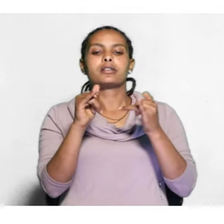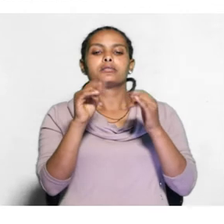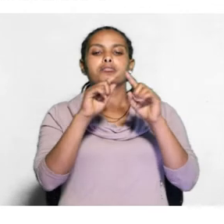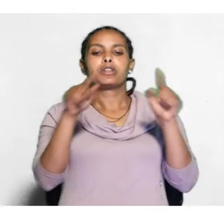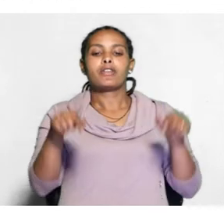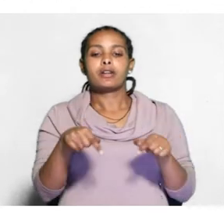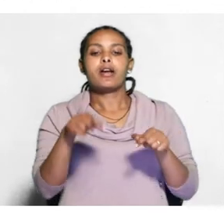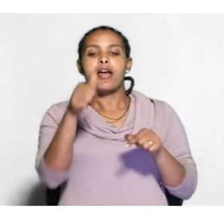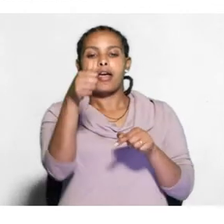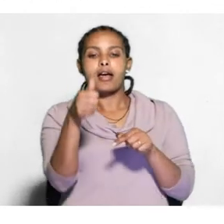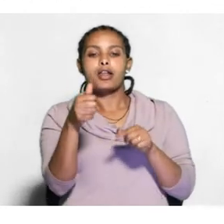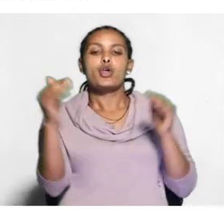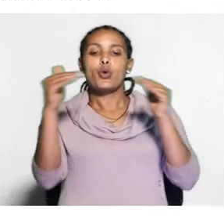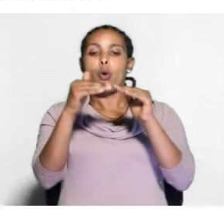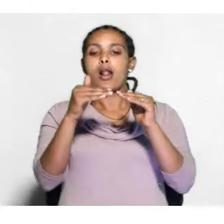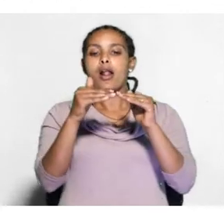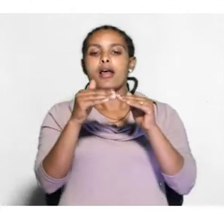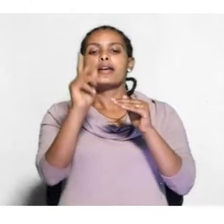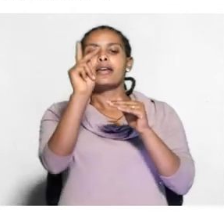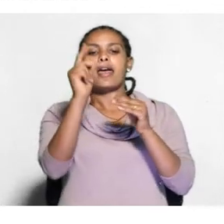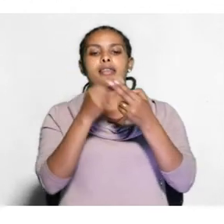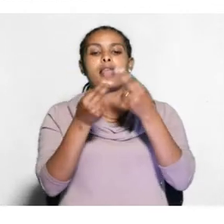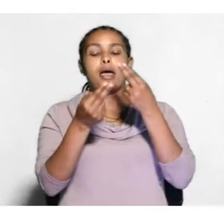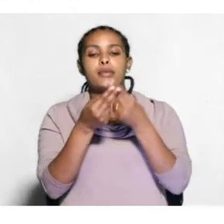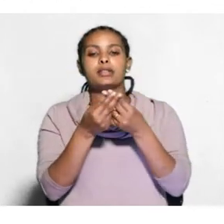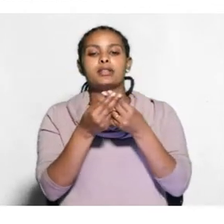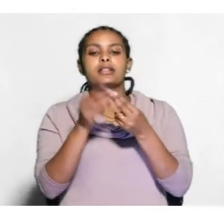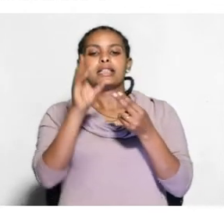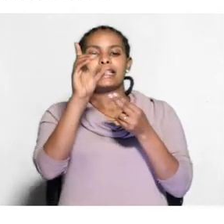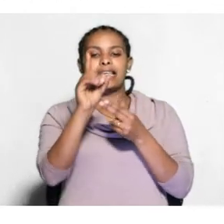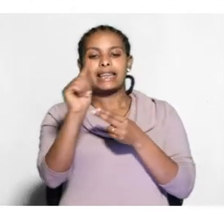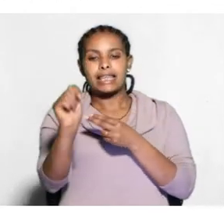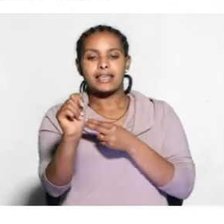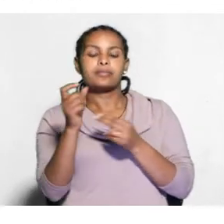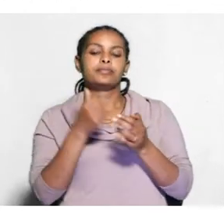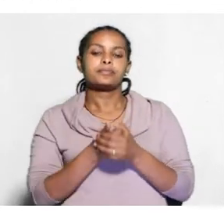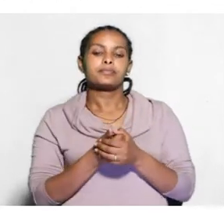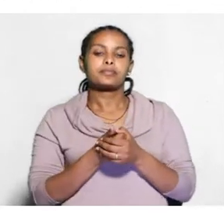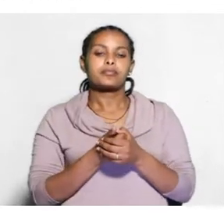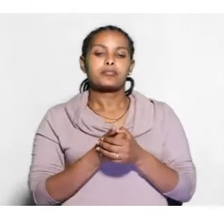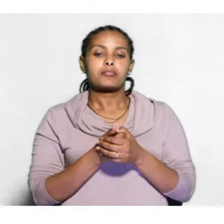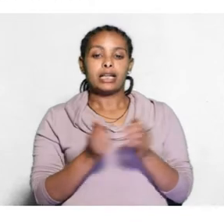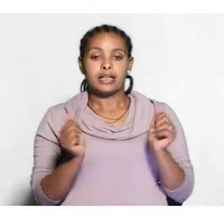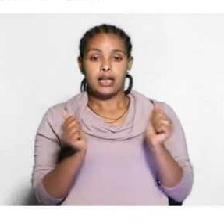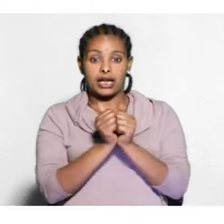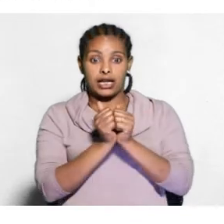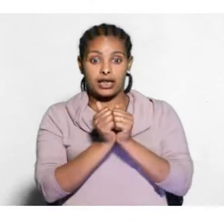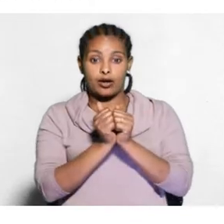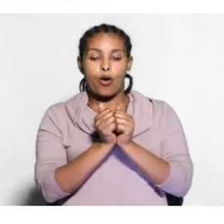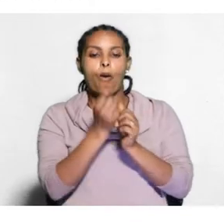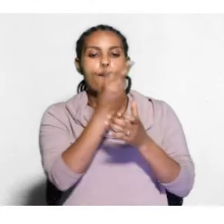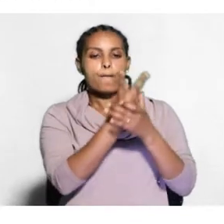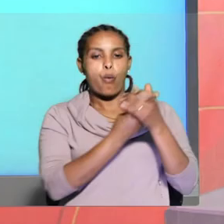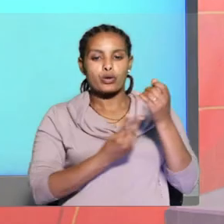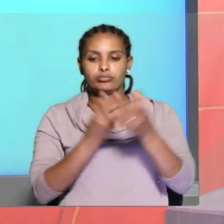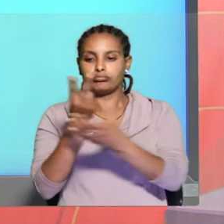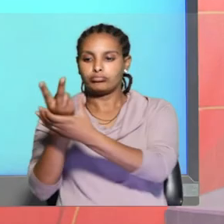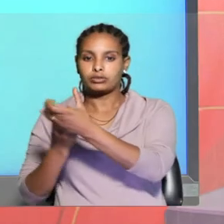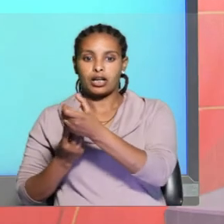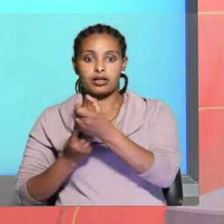concentration of m equal k times dt integrating both sides the